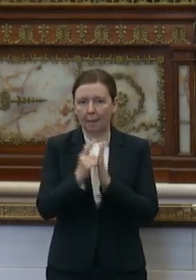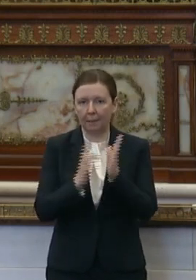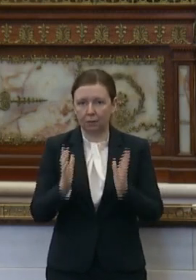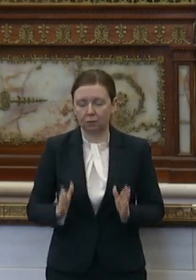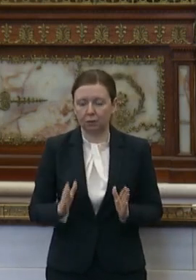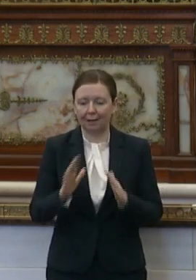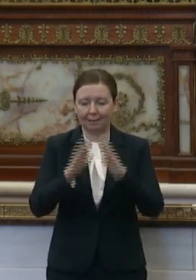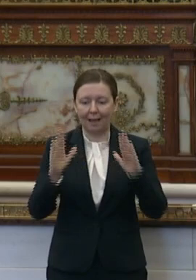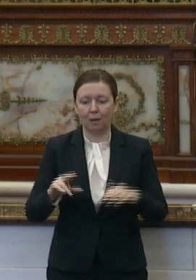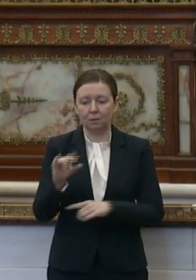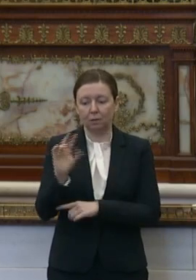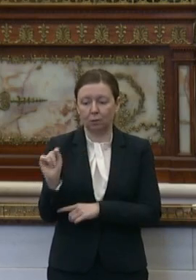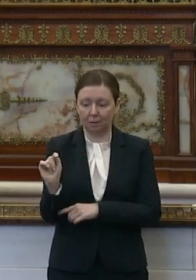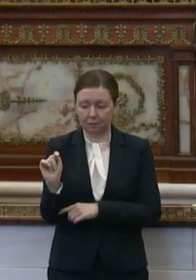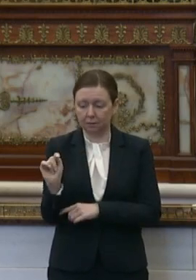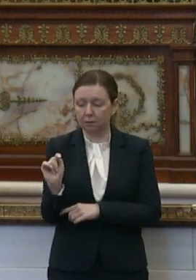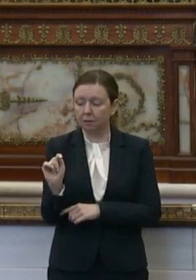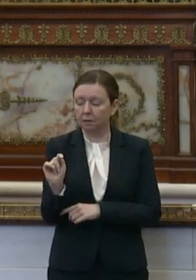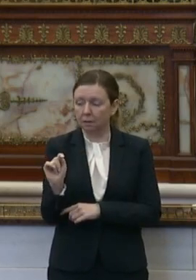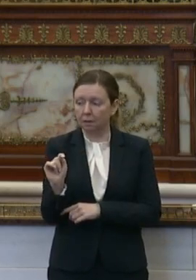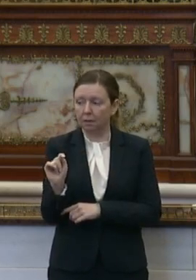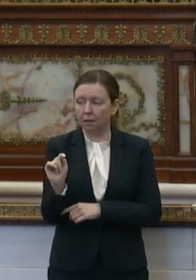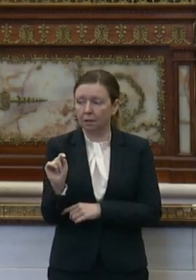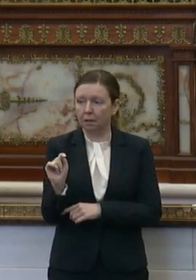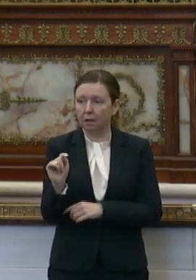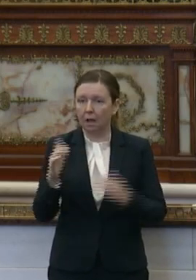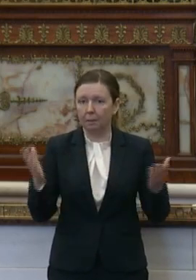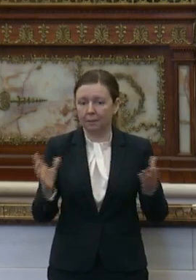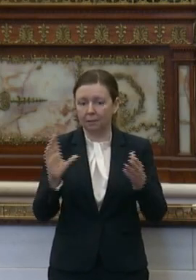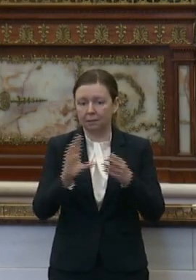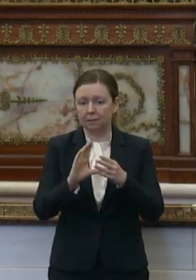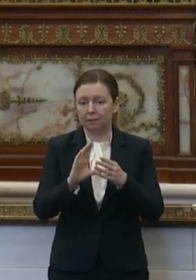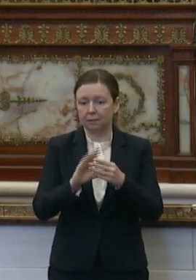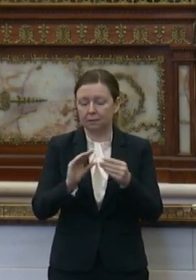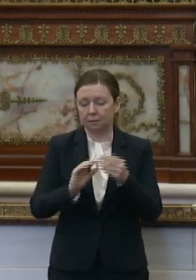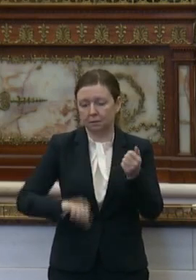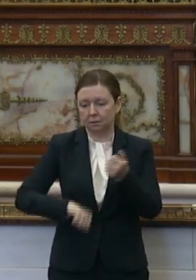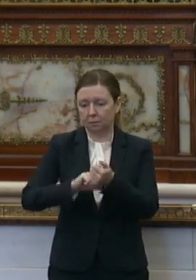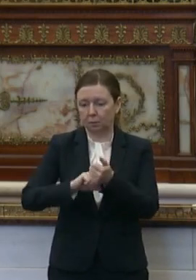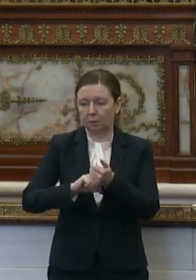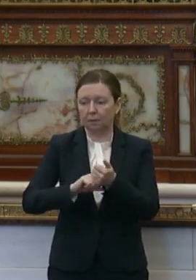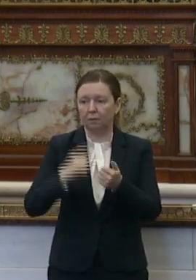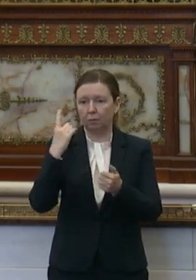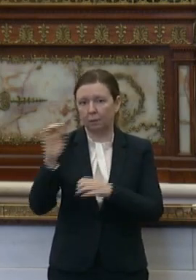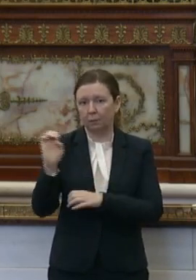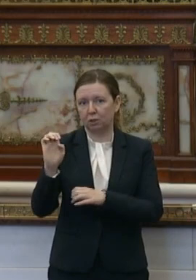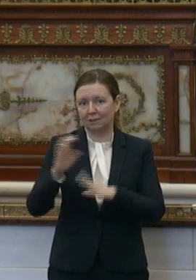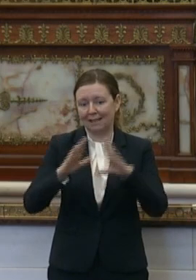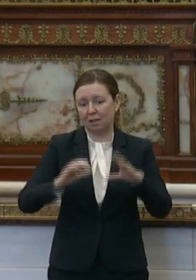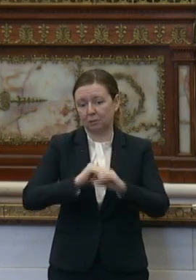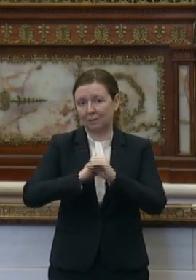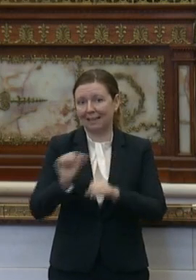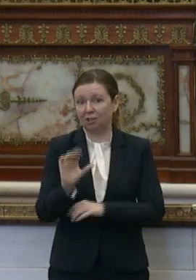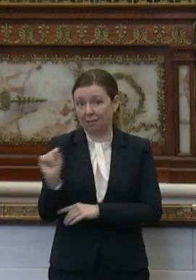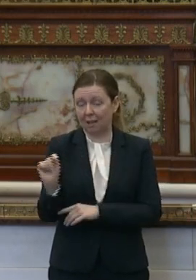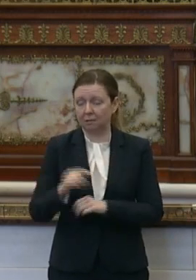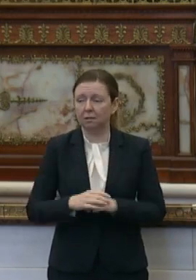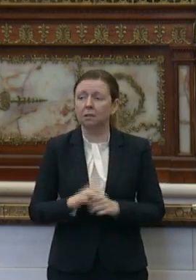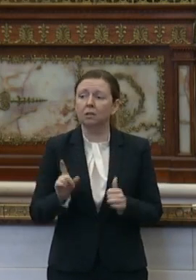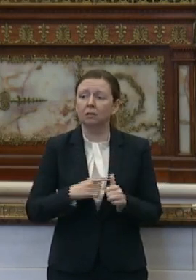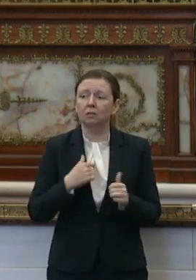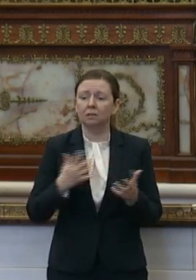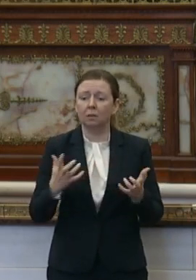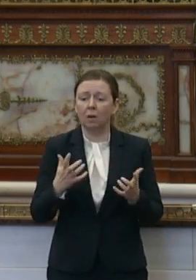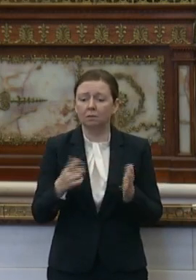the housing unit at Community Legal Services. And I'm here speaking in support of the bills in the Emergency Housing Protections Act. First, I'd